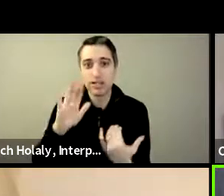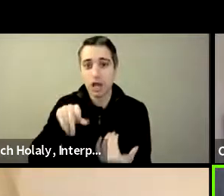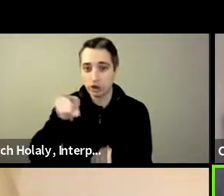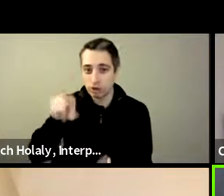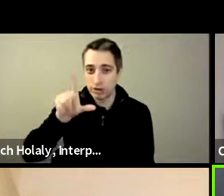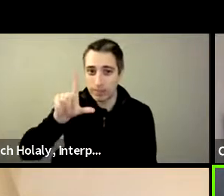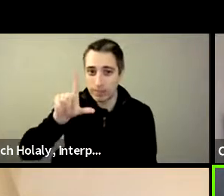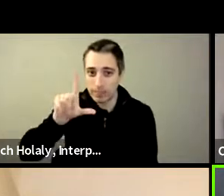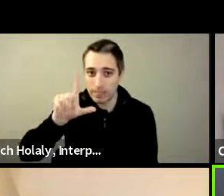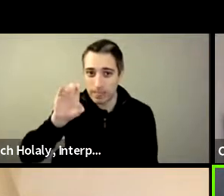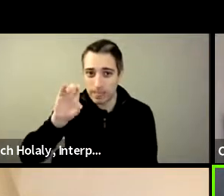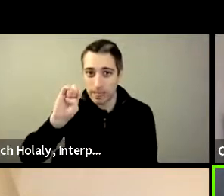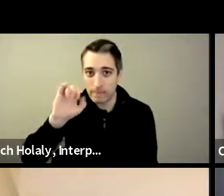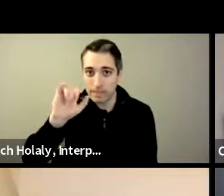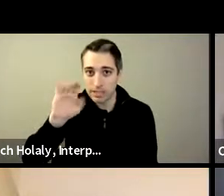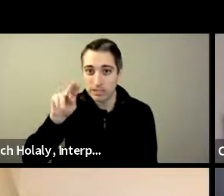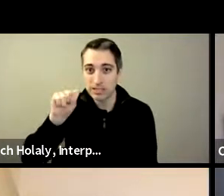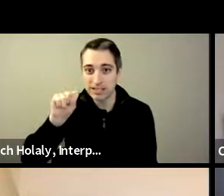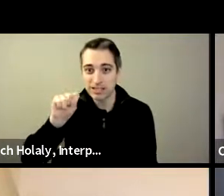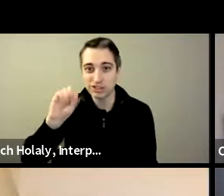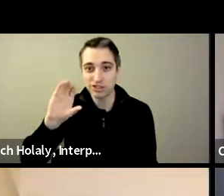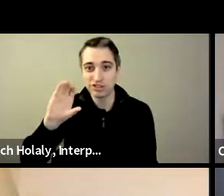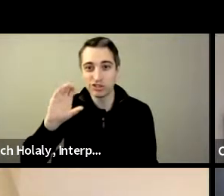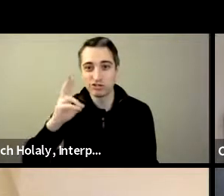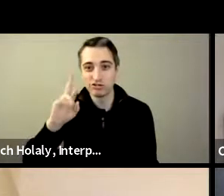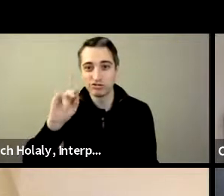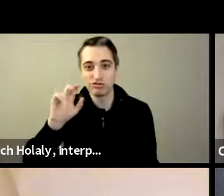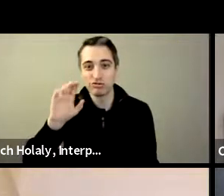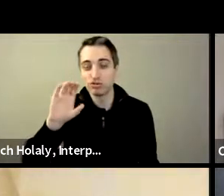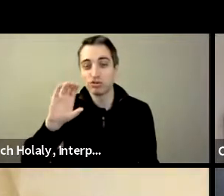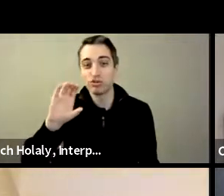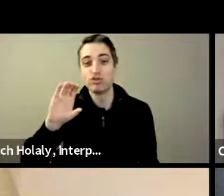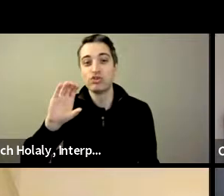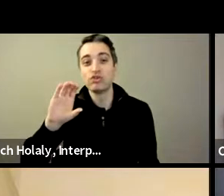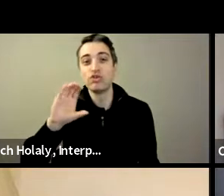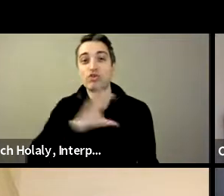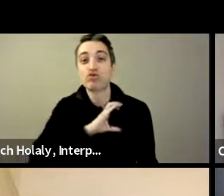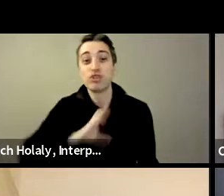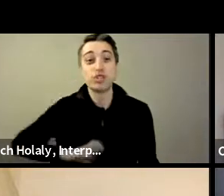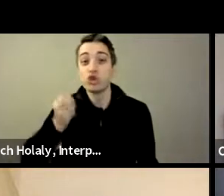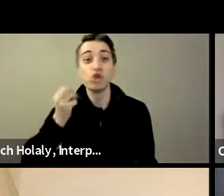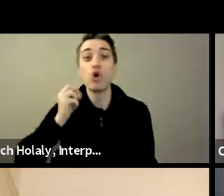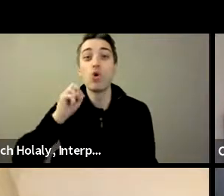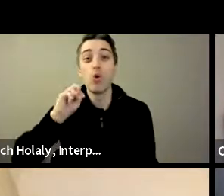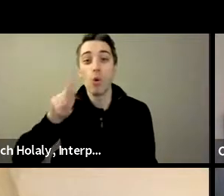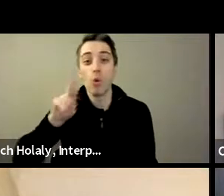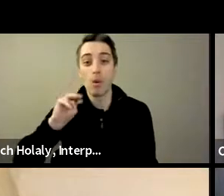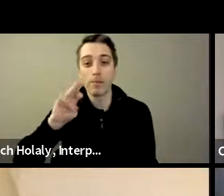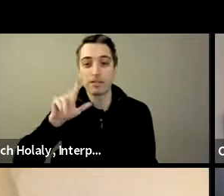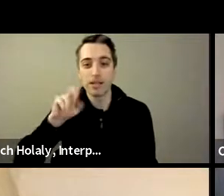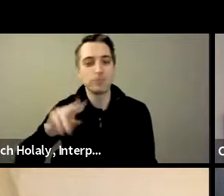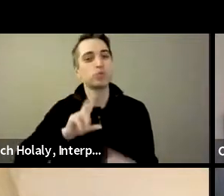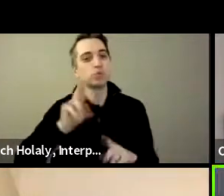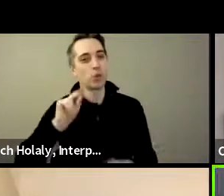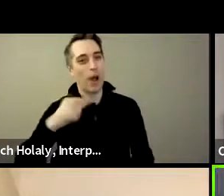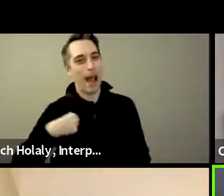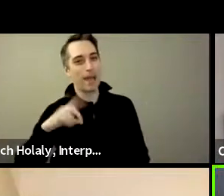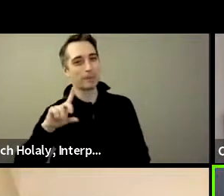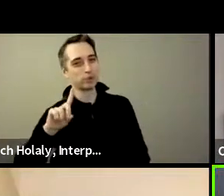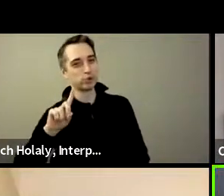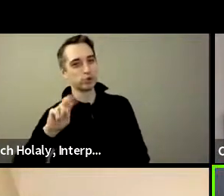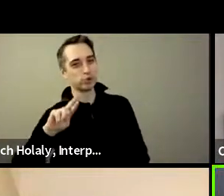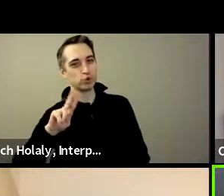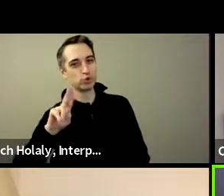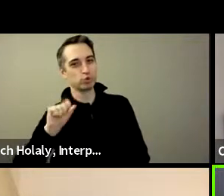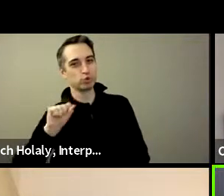Christian or Muslim? Neither, I'm Druze. Okay. Druze is the smallest minority in the world. Okay, now what